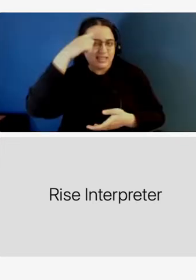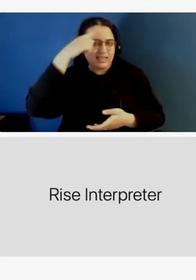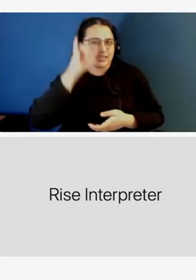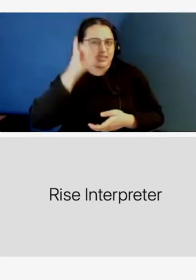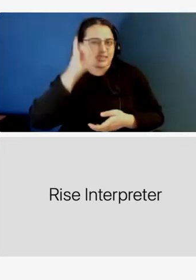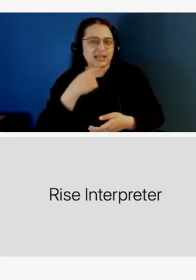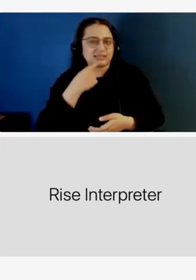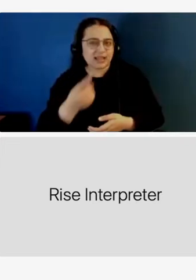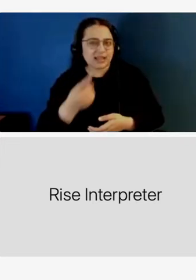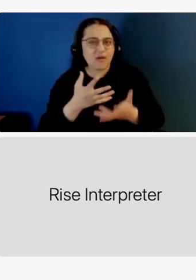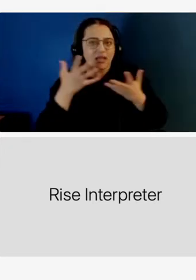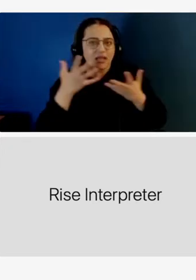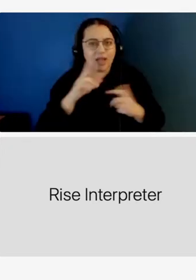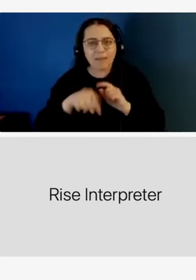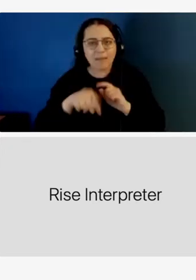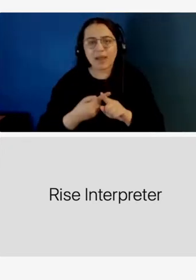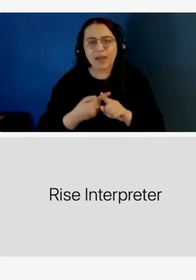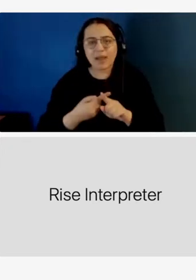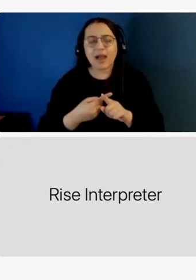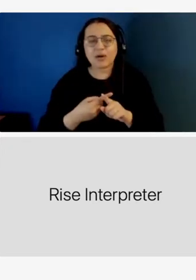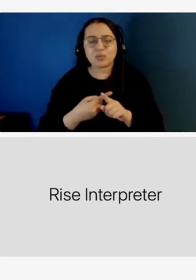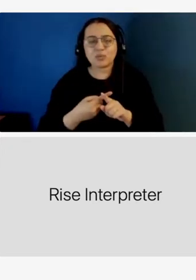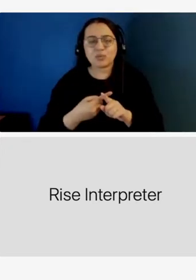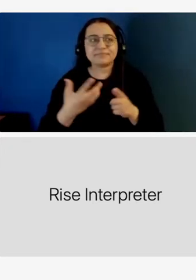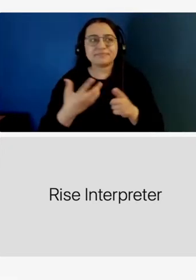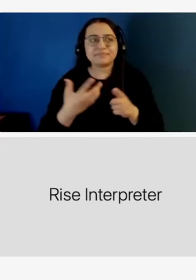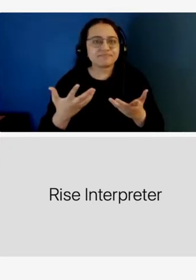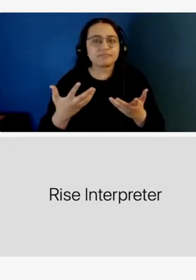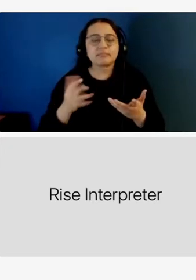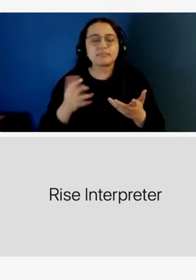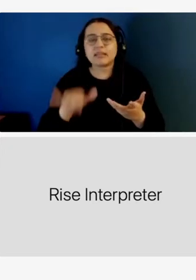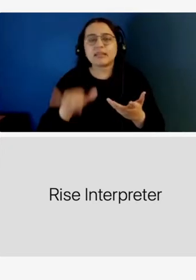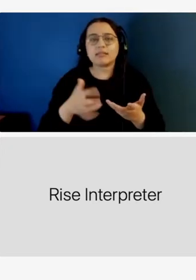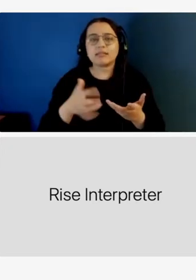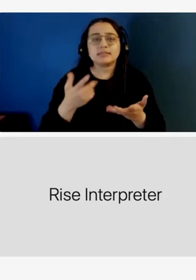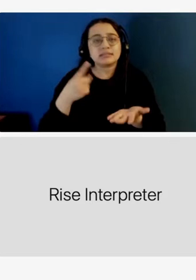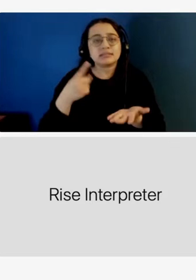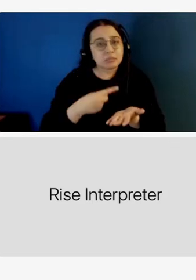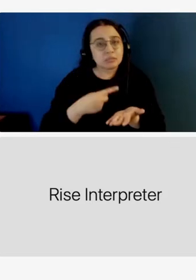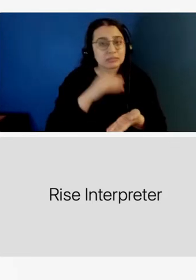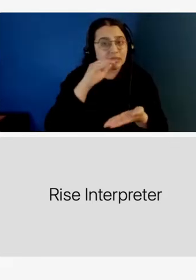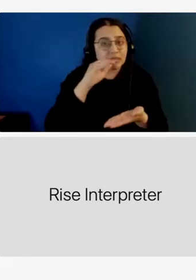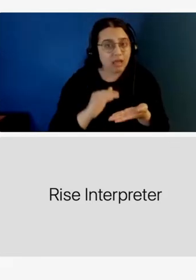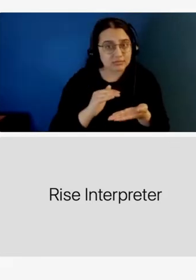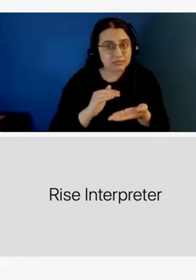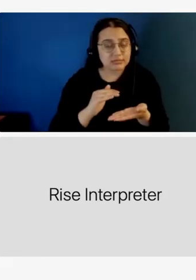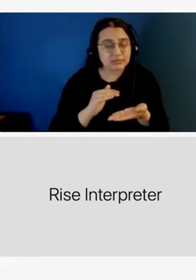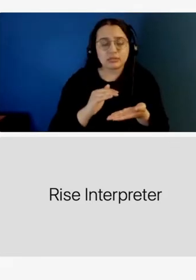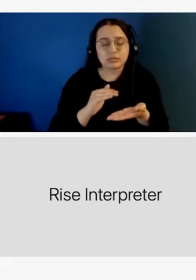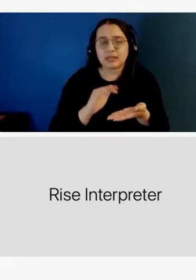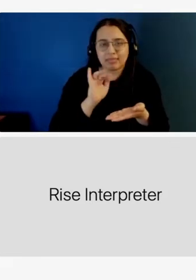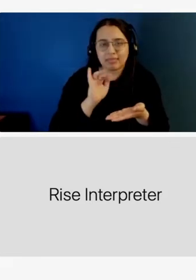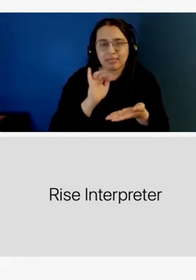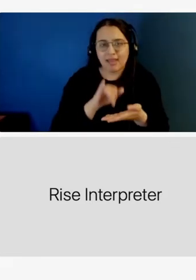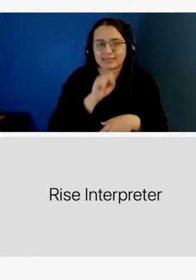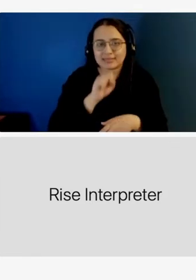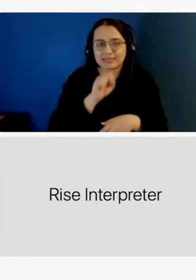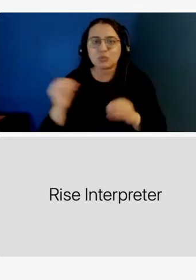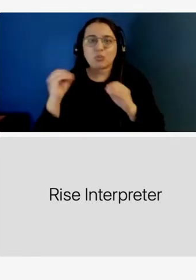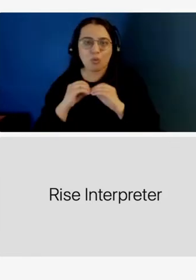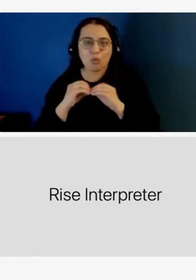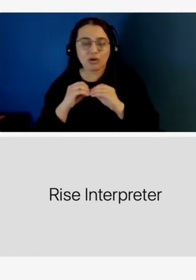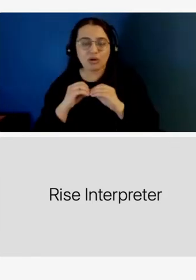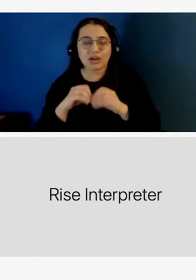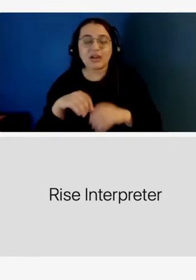sometimes less is more, because you can get more done by doing it this way. So I just wanted to